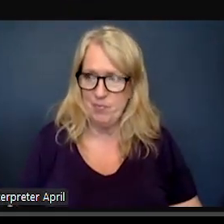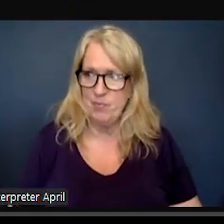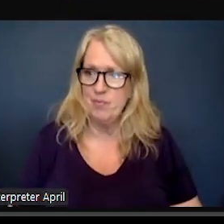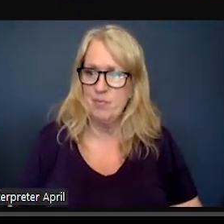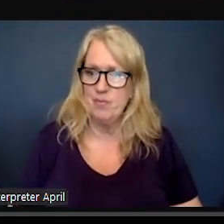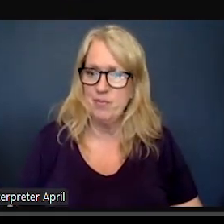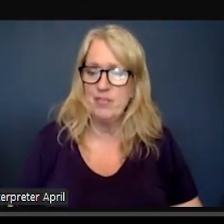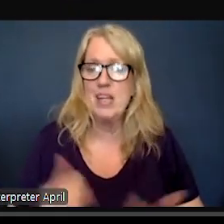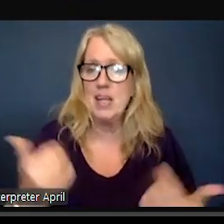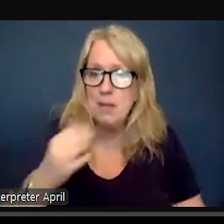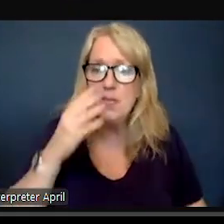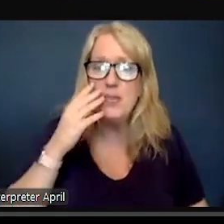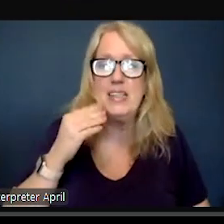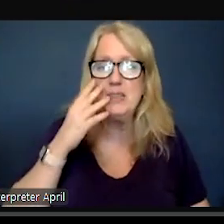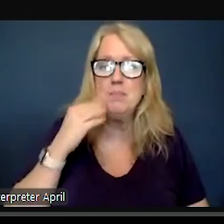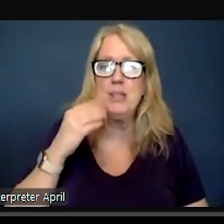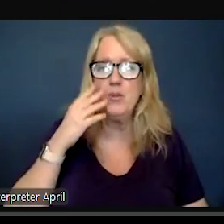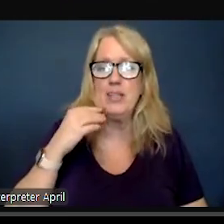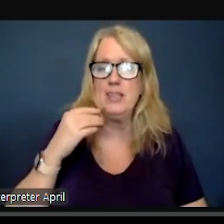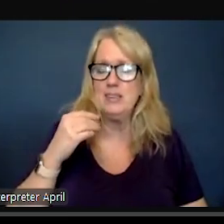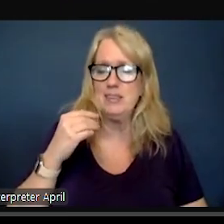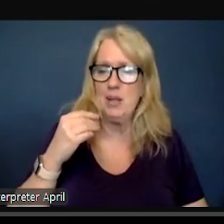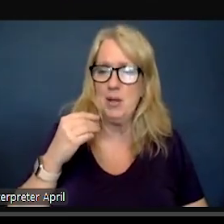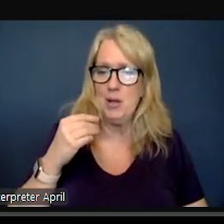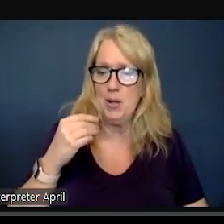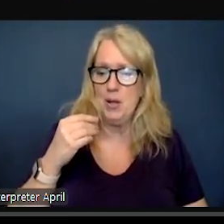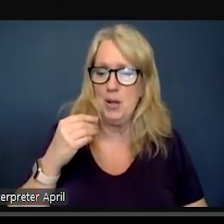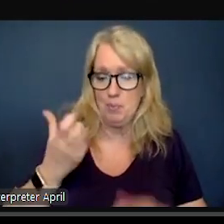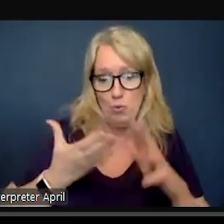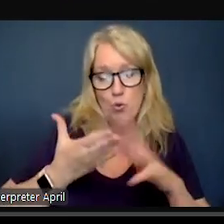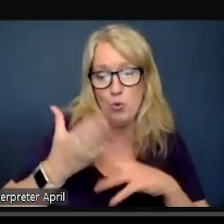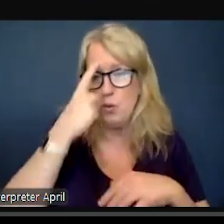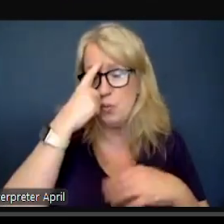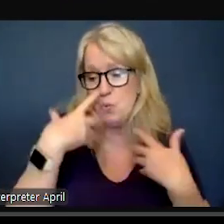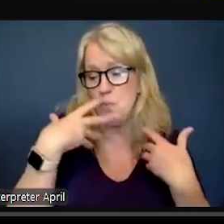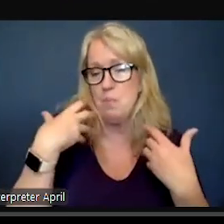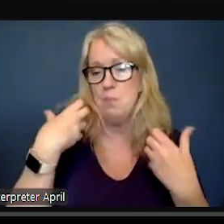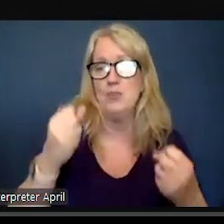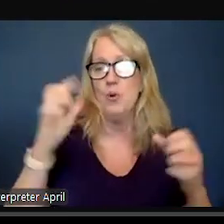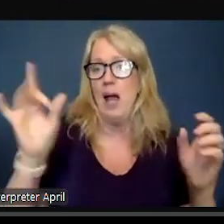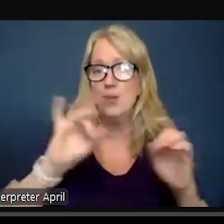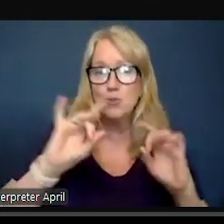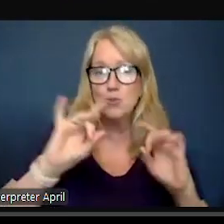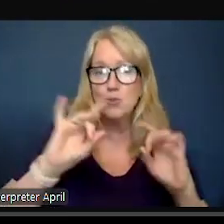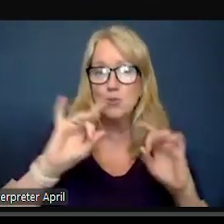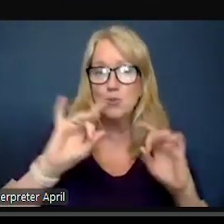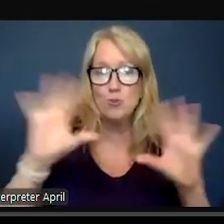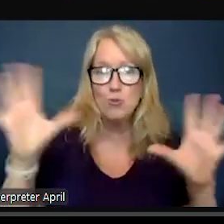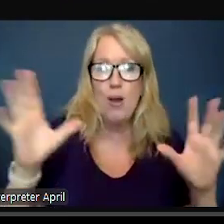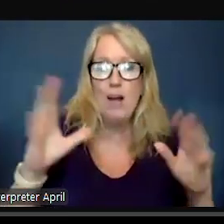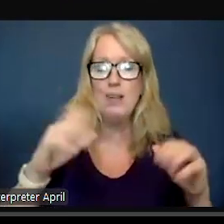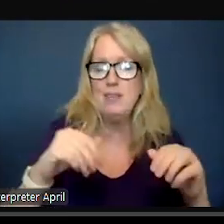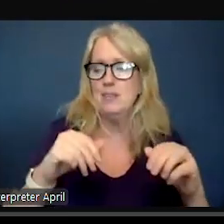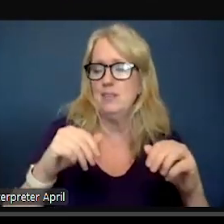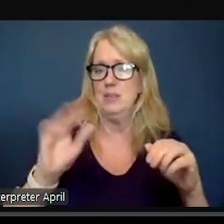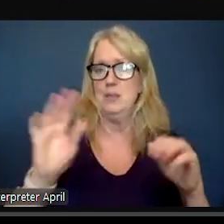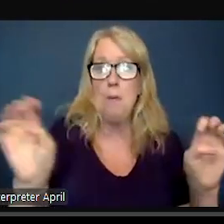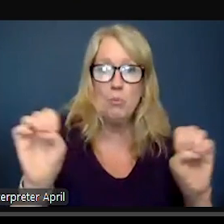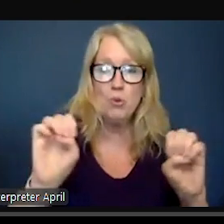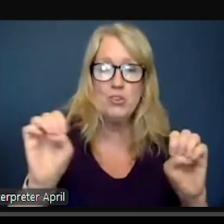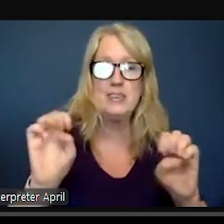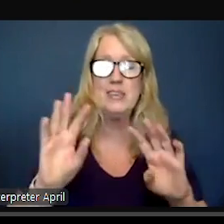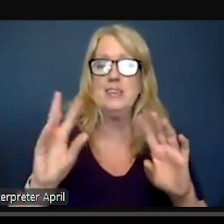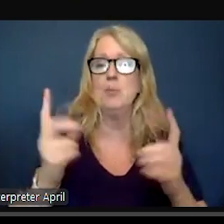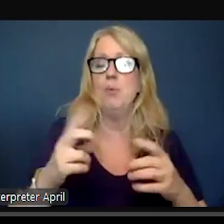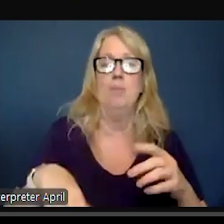The experience of going through a mental health crisis, going through an emergency department, going through